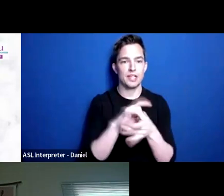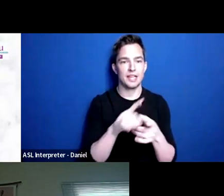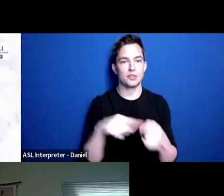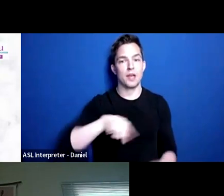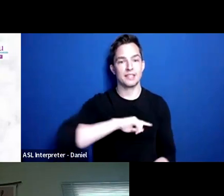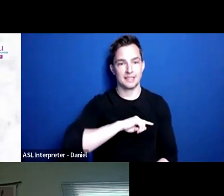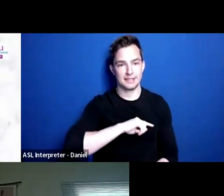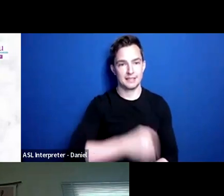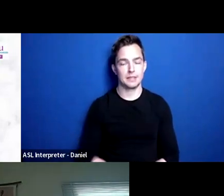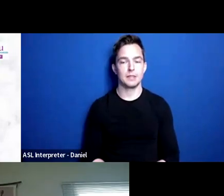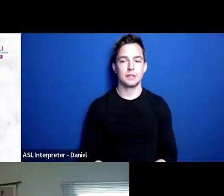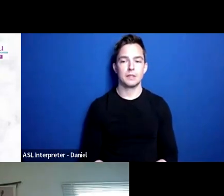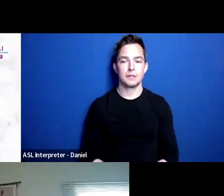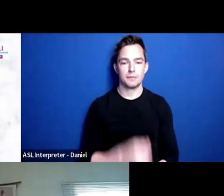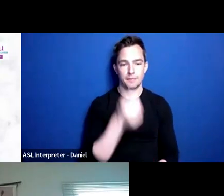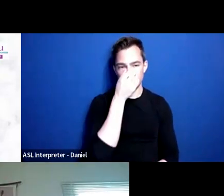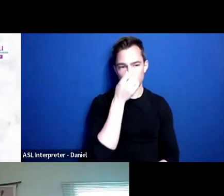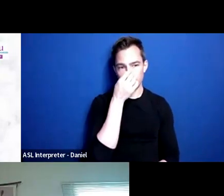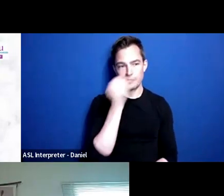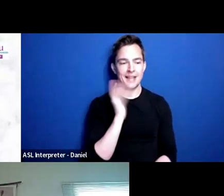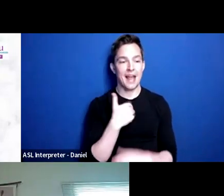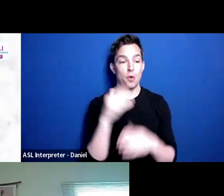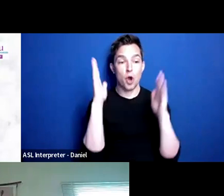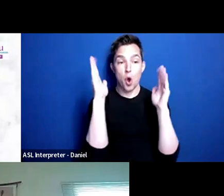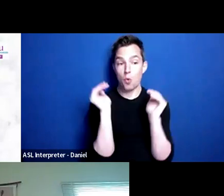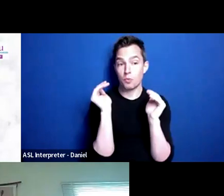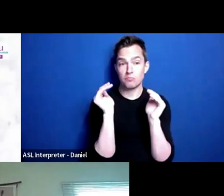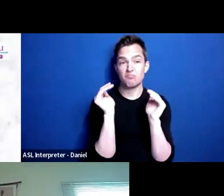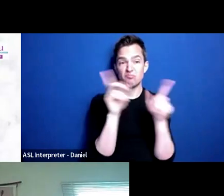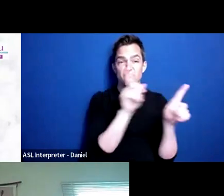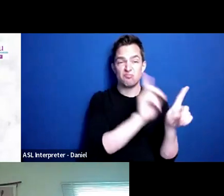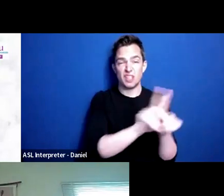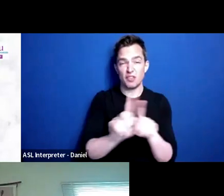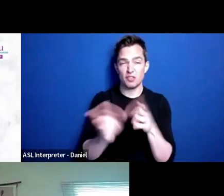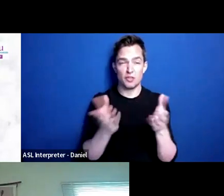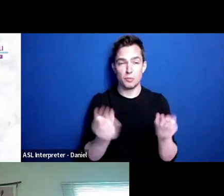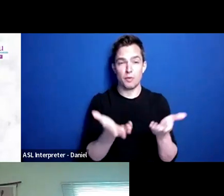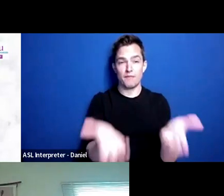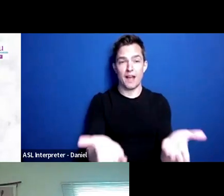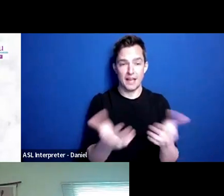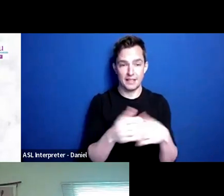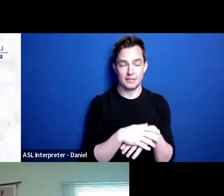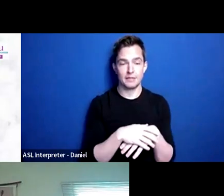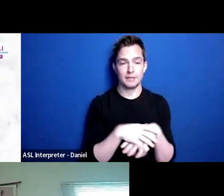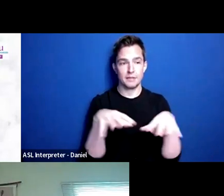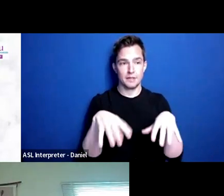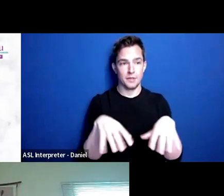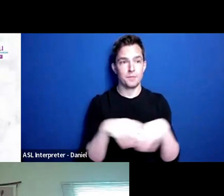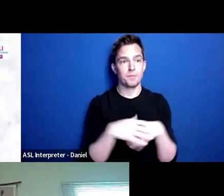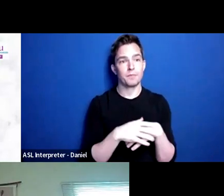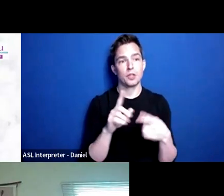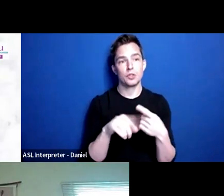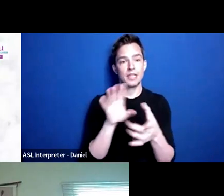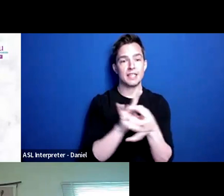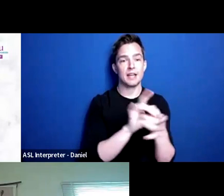us. Our hope is that through different services that we provide at SOTIA2 and that we can connect with